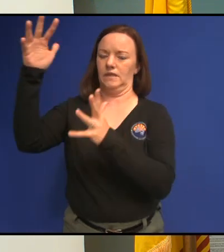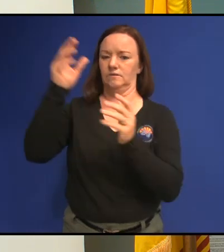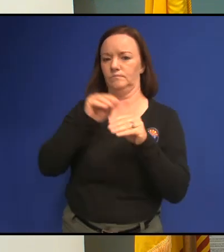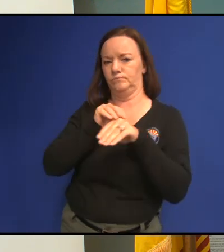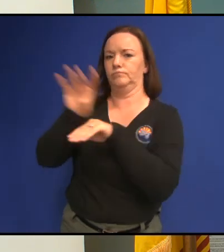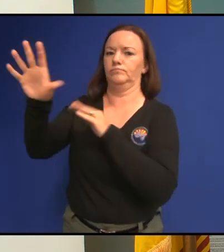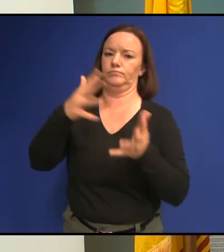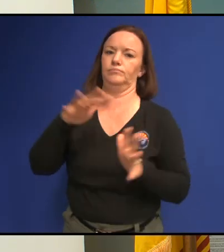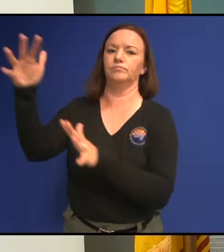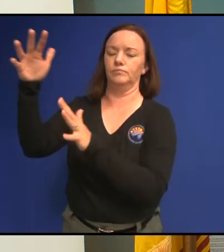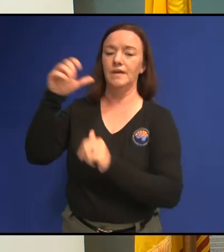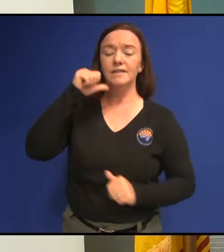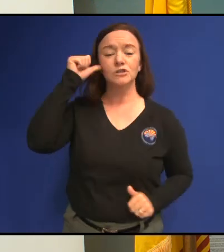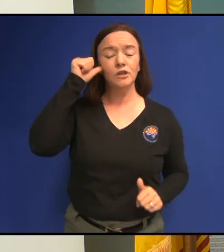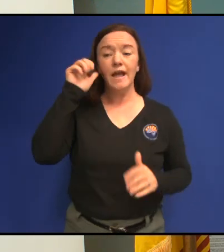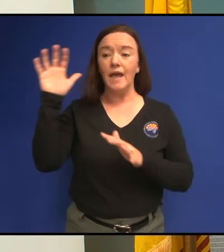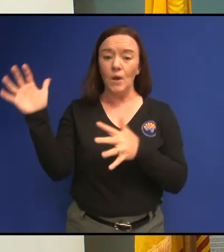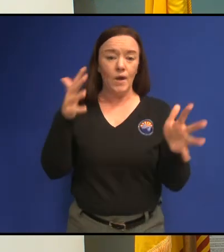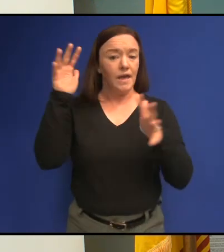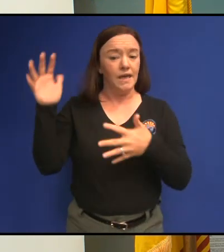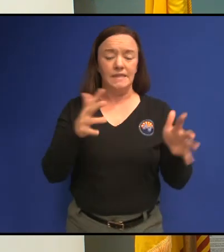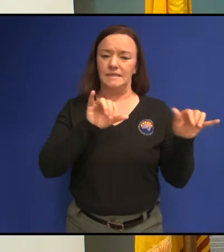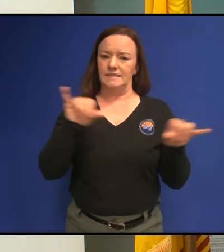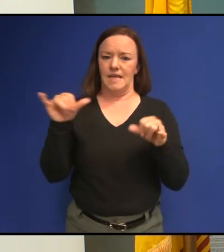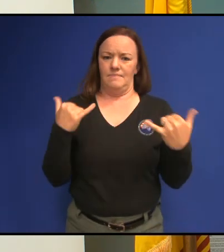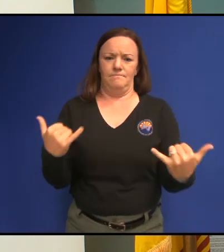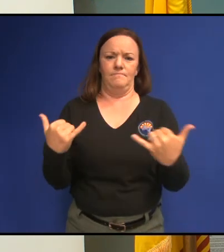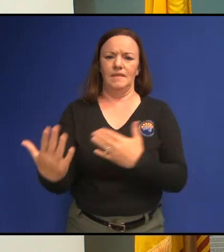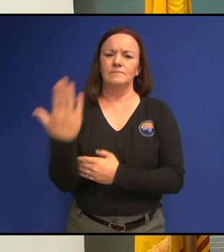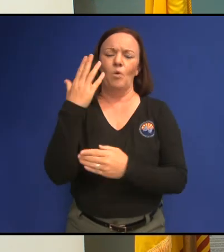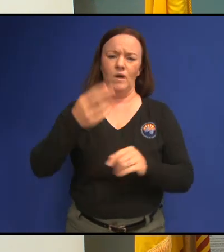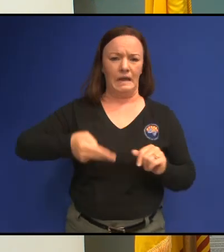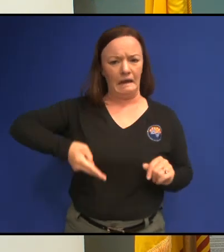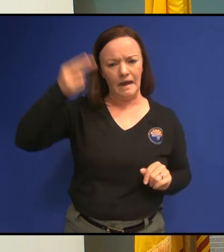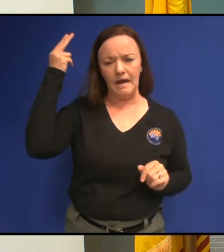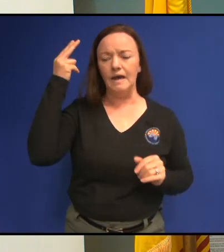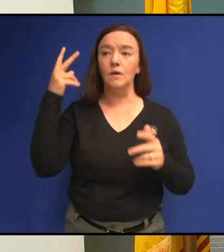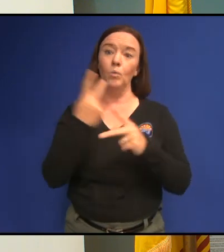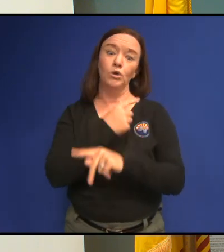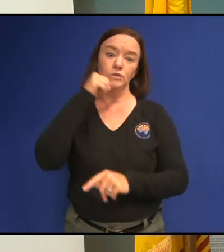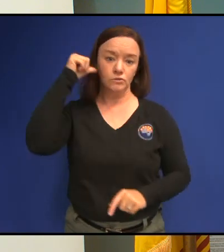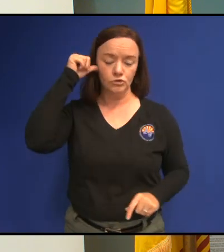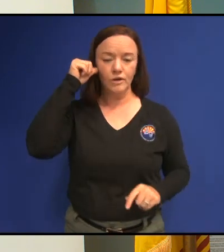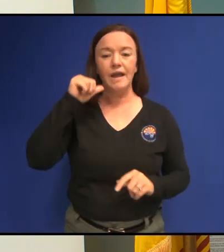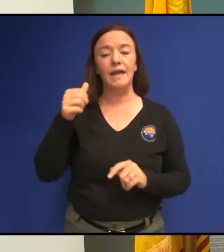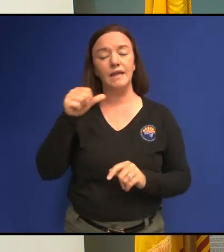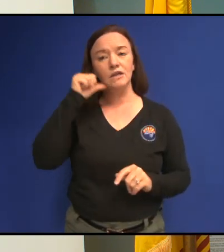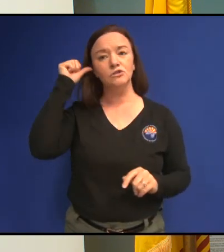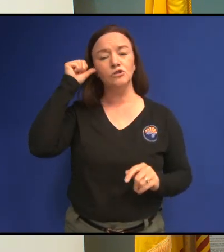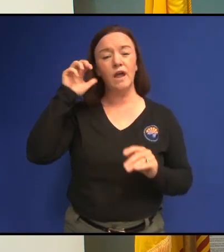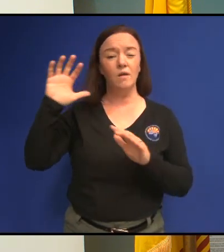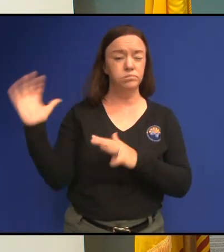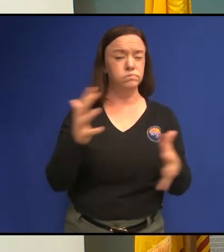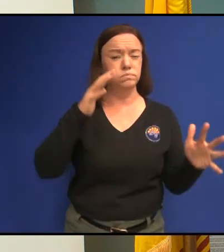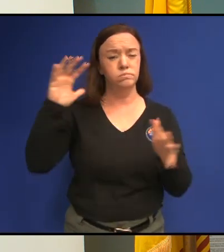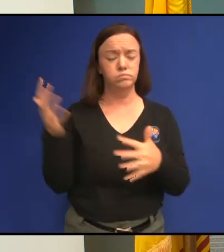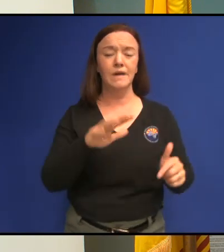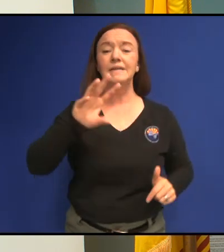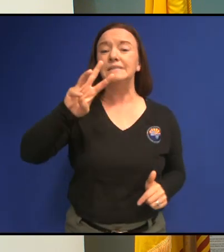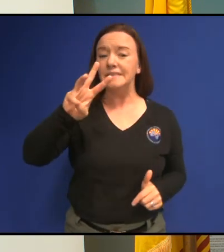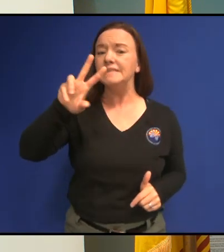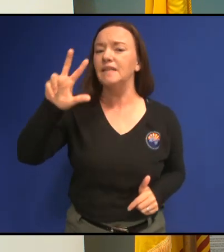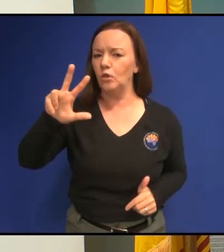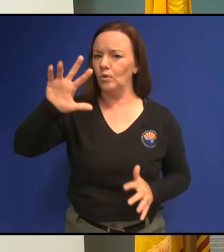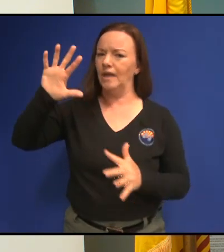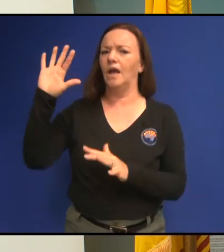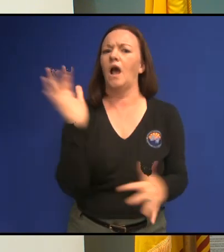to see winds as high as they are right now this morning, if not even higher. We saw a wind gust of 63 miles per